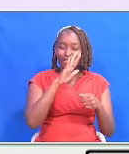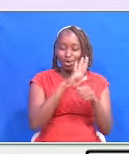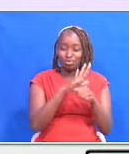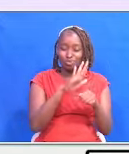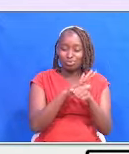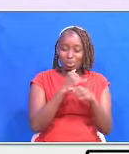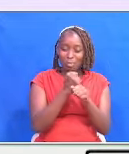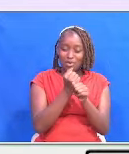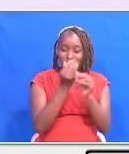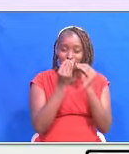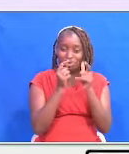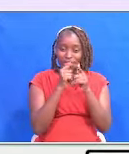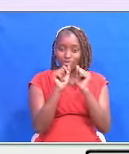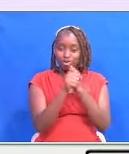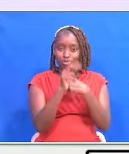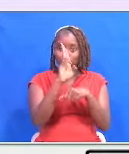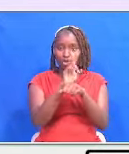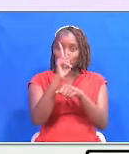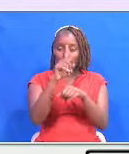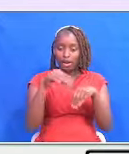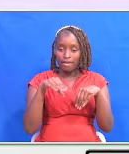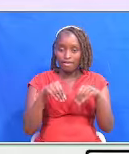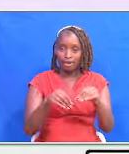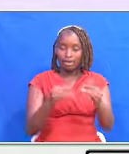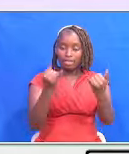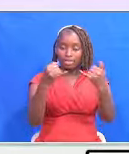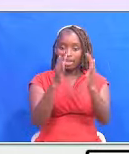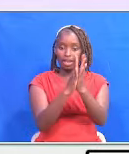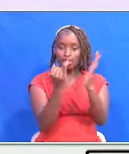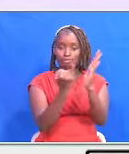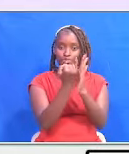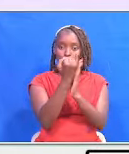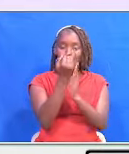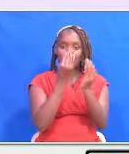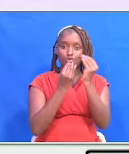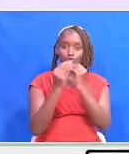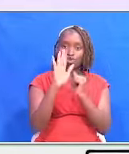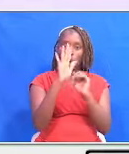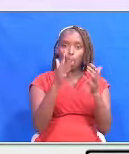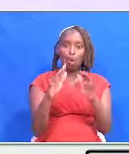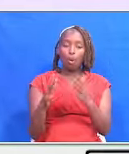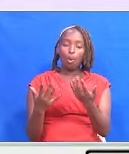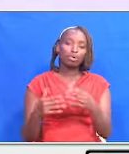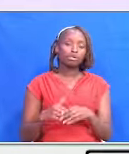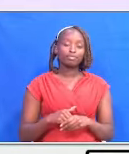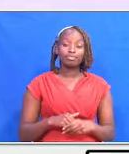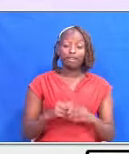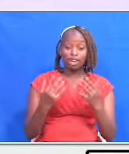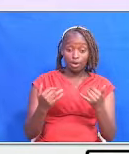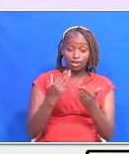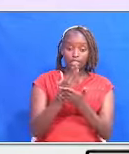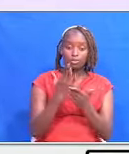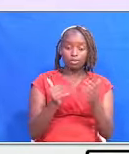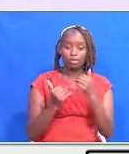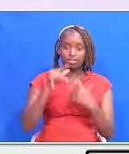cannot use 2 bags of fertilizer to be able to, you know, improve your yield or your productivity on your 1 acre. Mm. So some of the things we are having that government